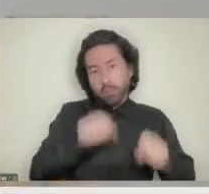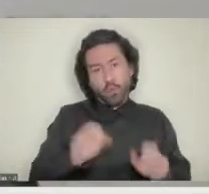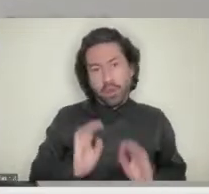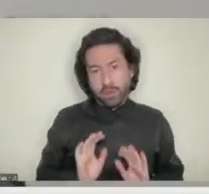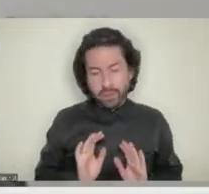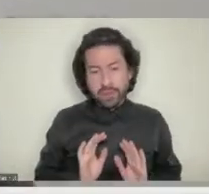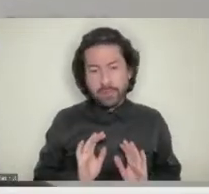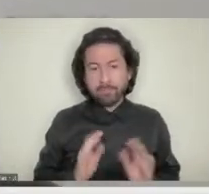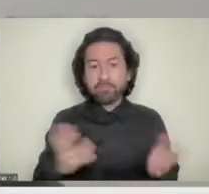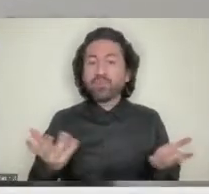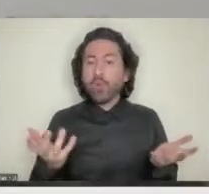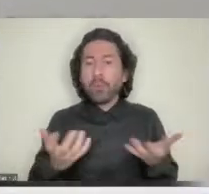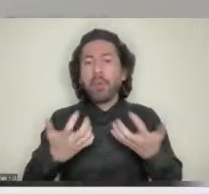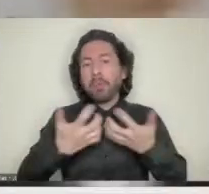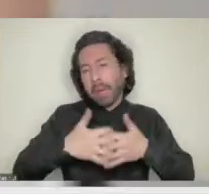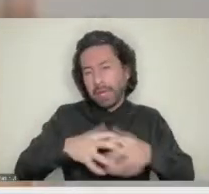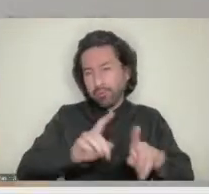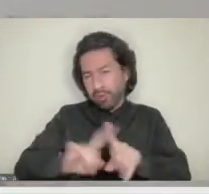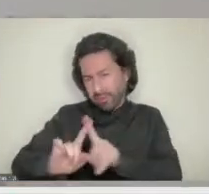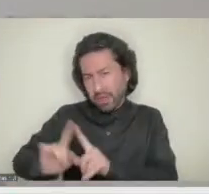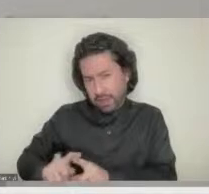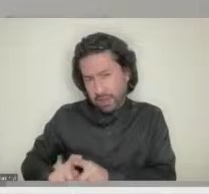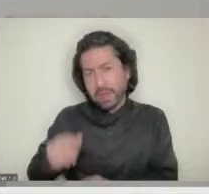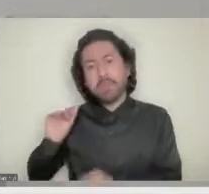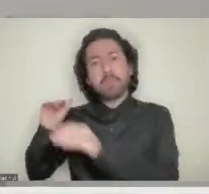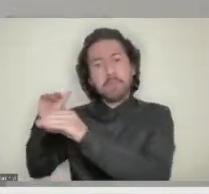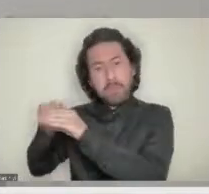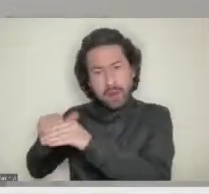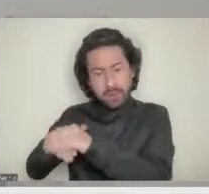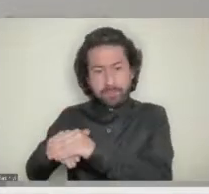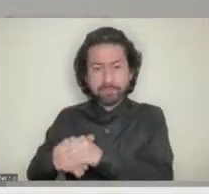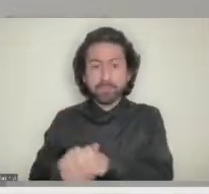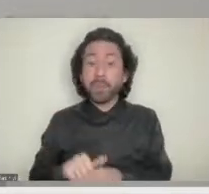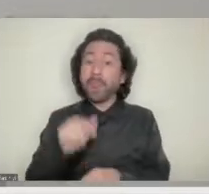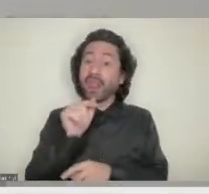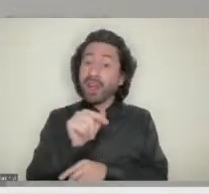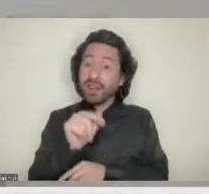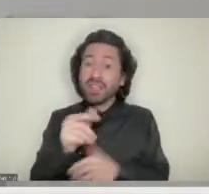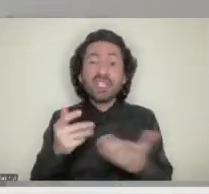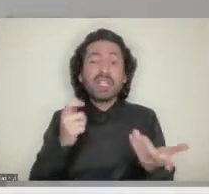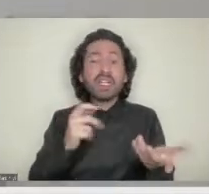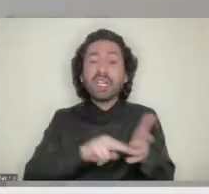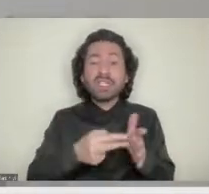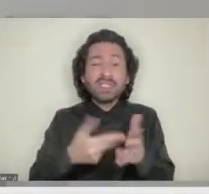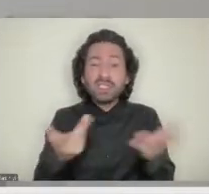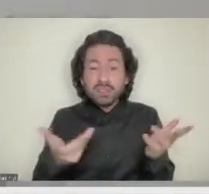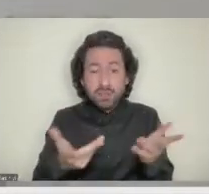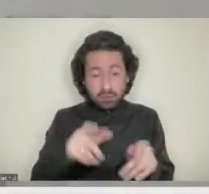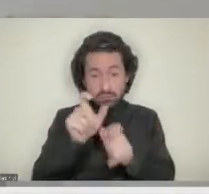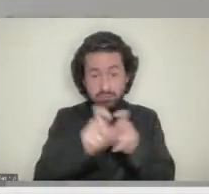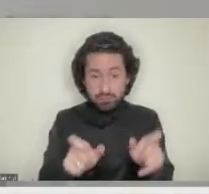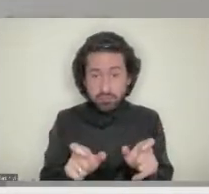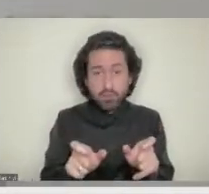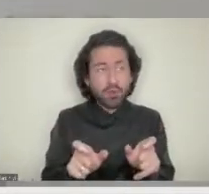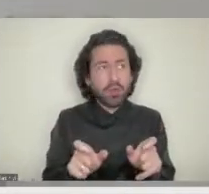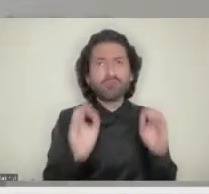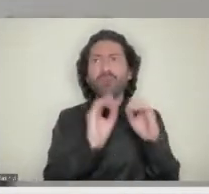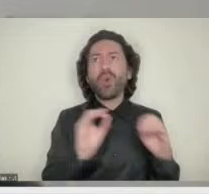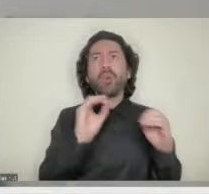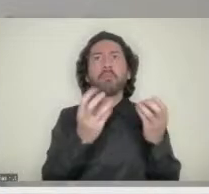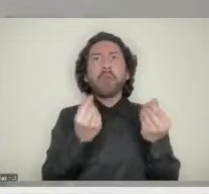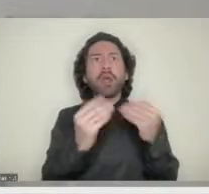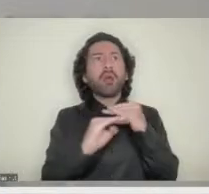can and the amount the person can do it. So this facilitates those